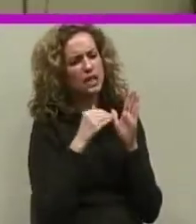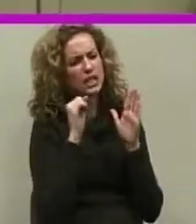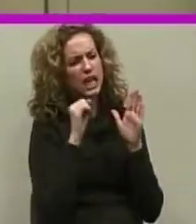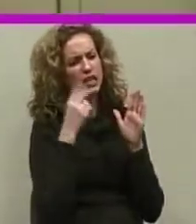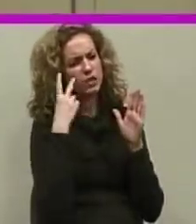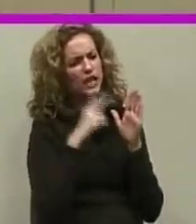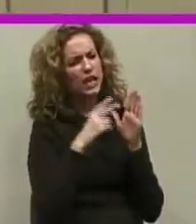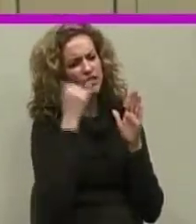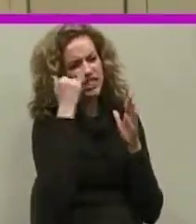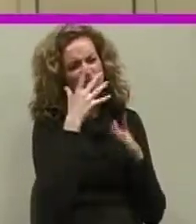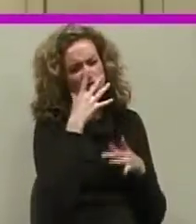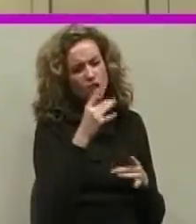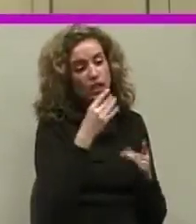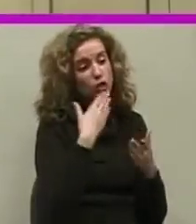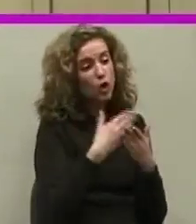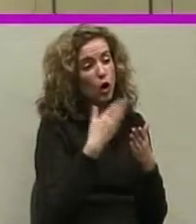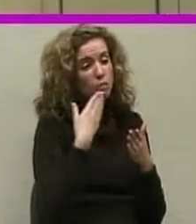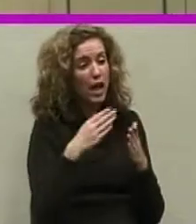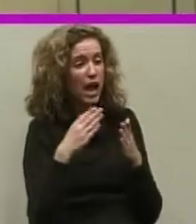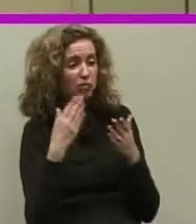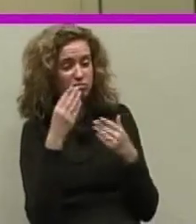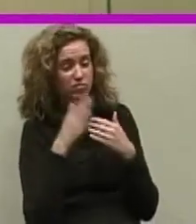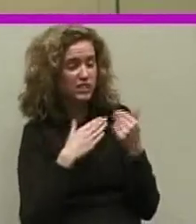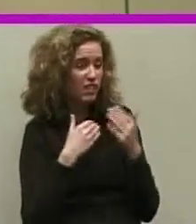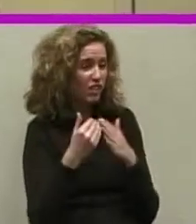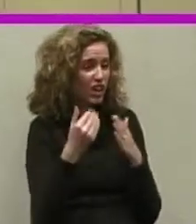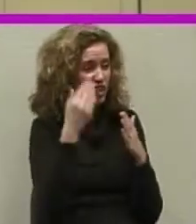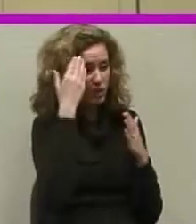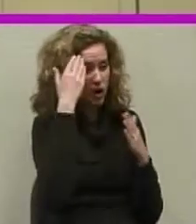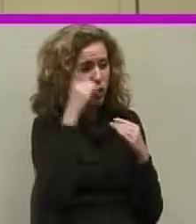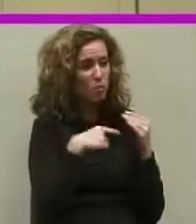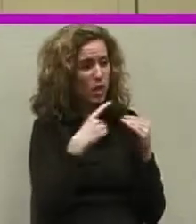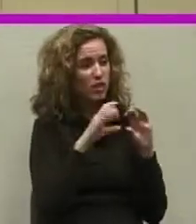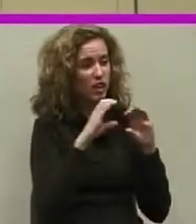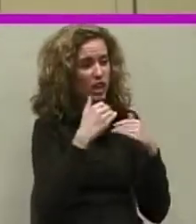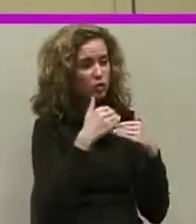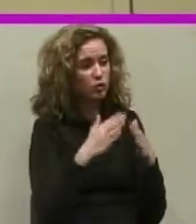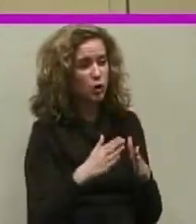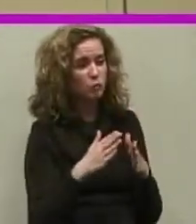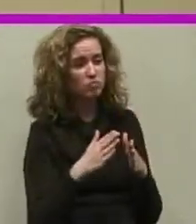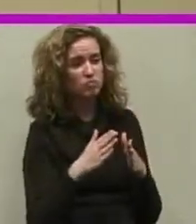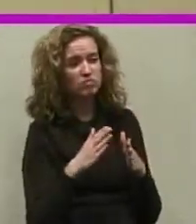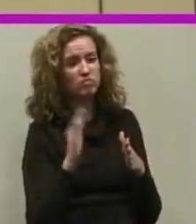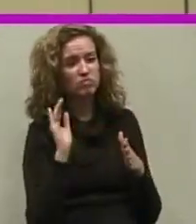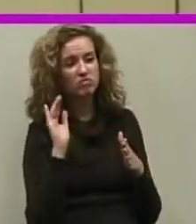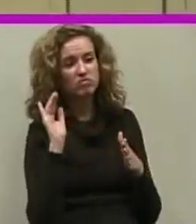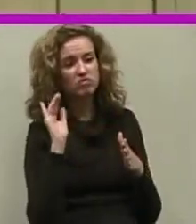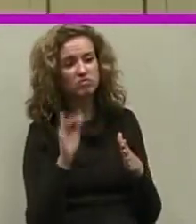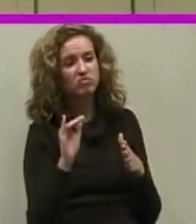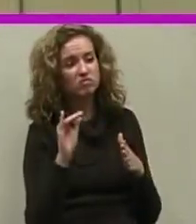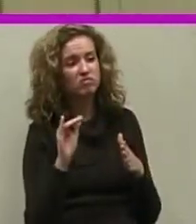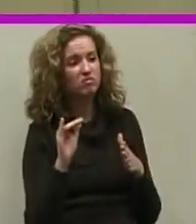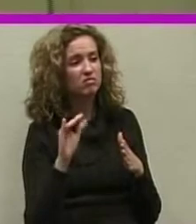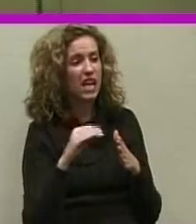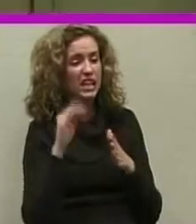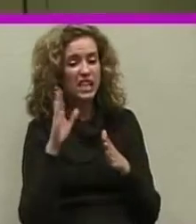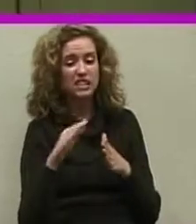issues, either good, bad, or indifferent as you look at that? This just kind of talks about the classroom a little bit. Okay, he keeps coming, doesn't